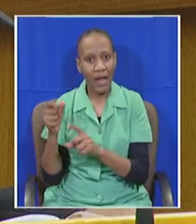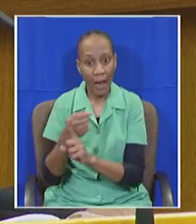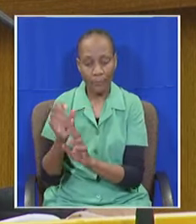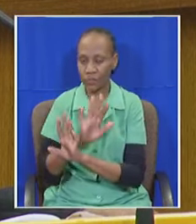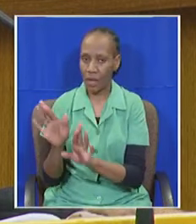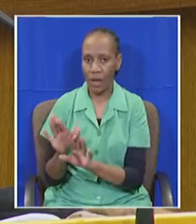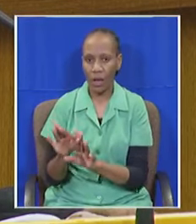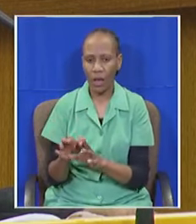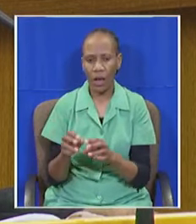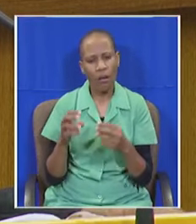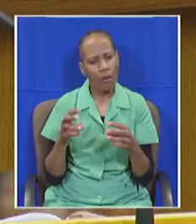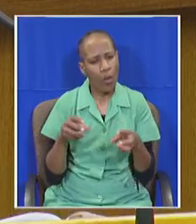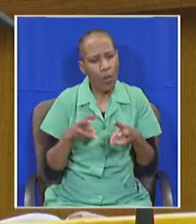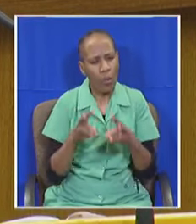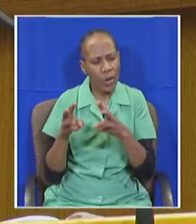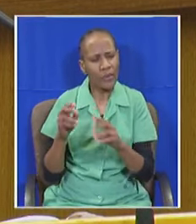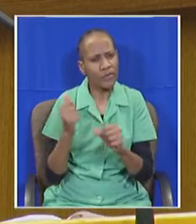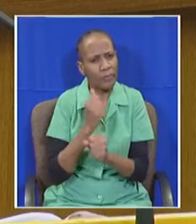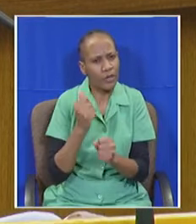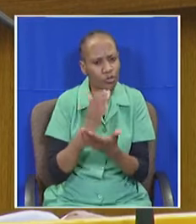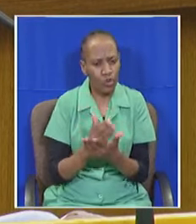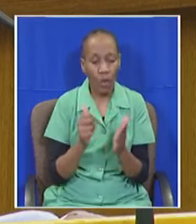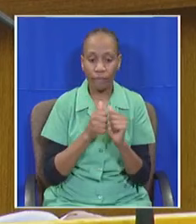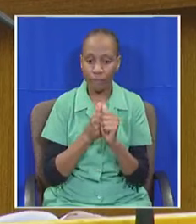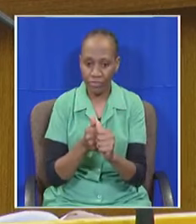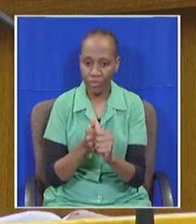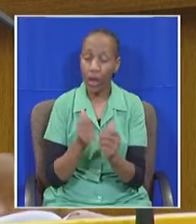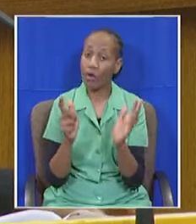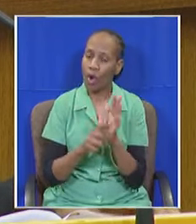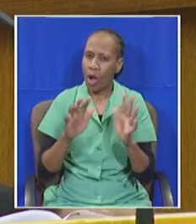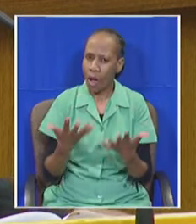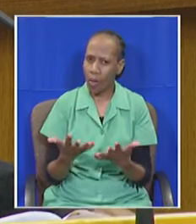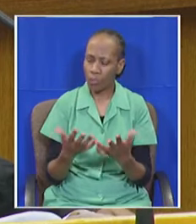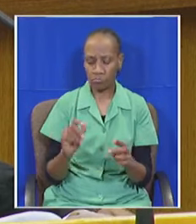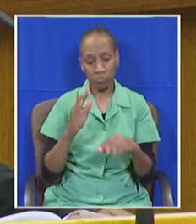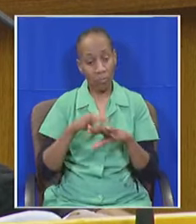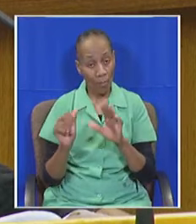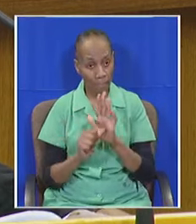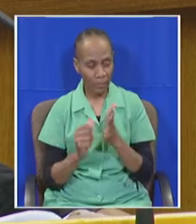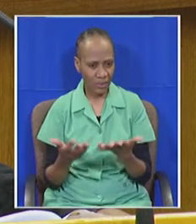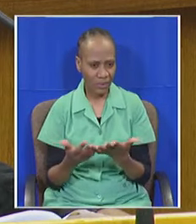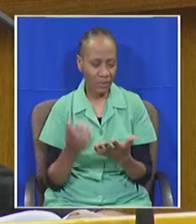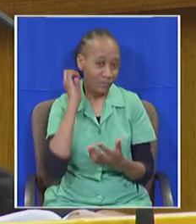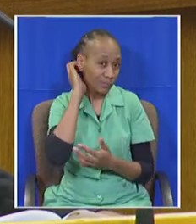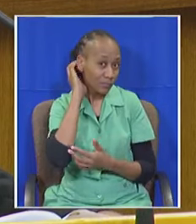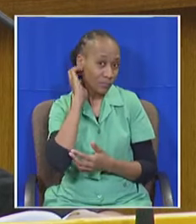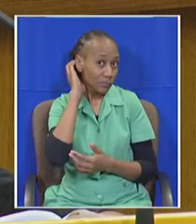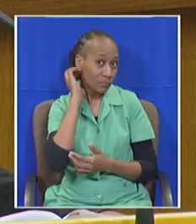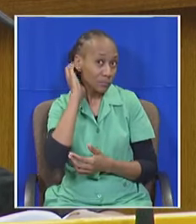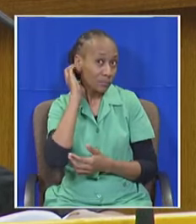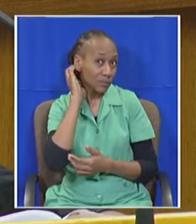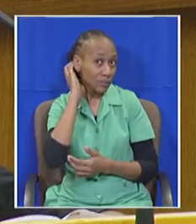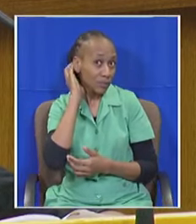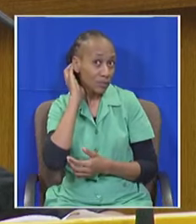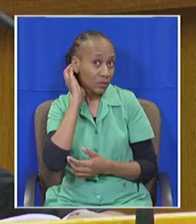mechanism will be in place to ensure compliance? And more importantly, what institutional enforcement options will